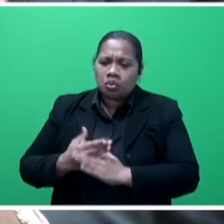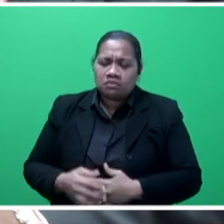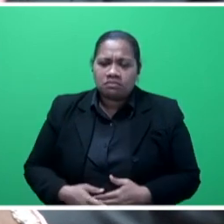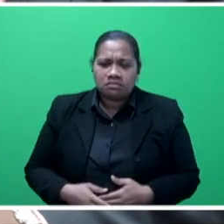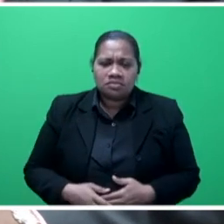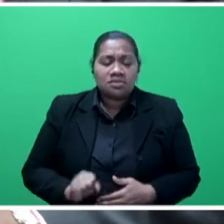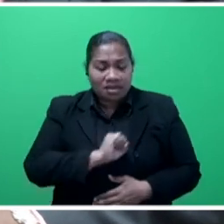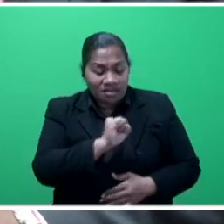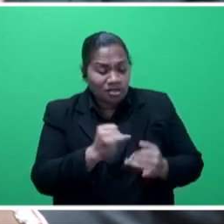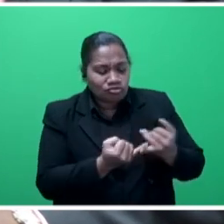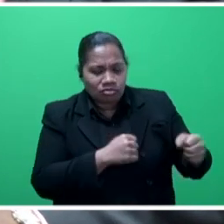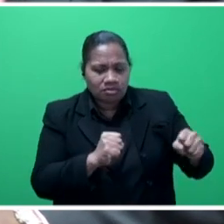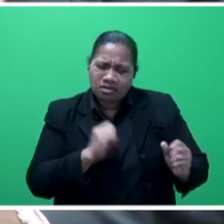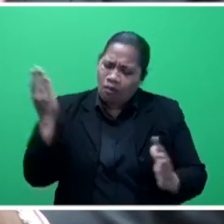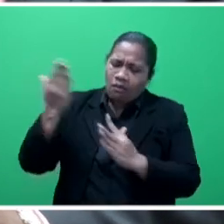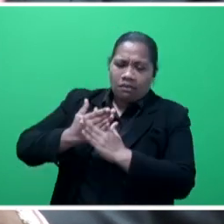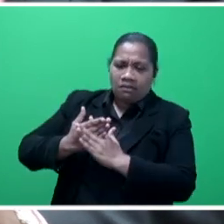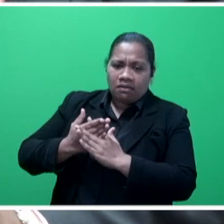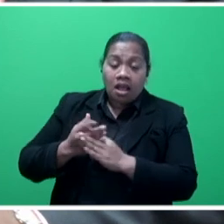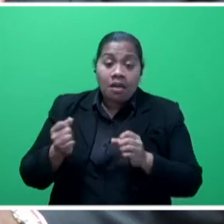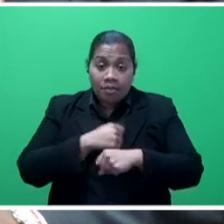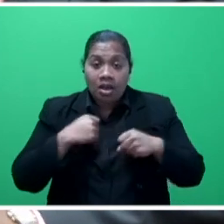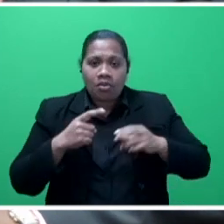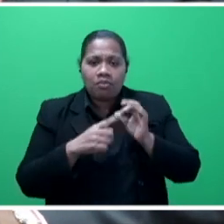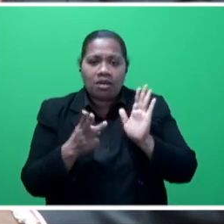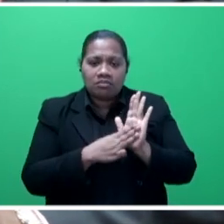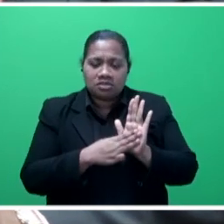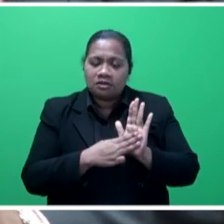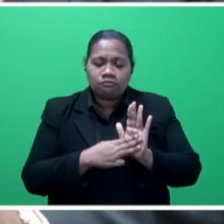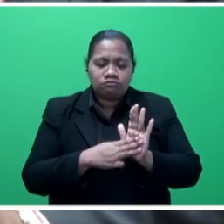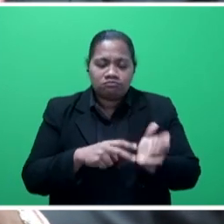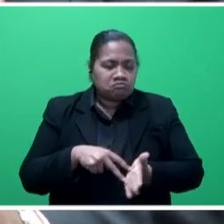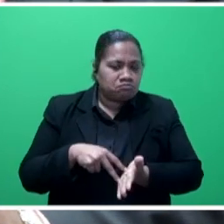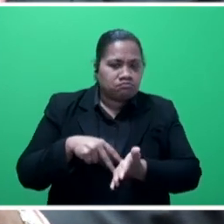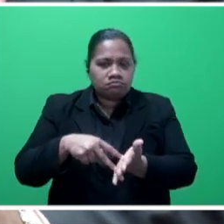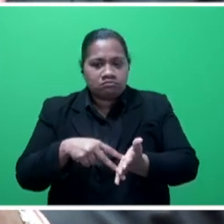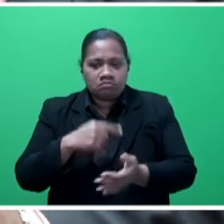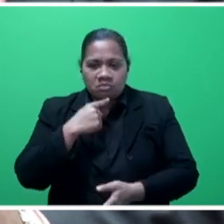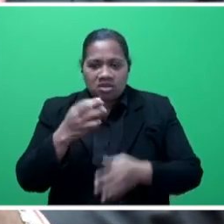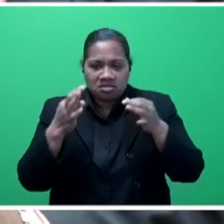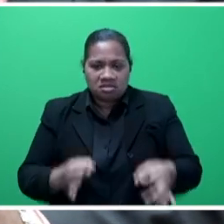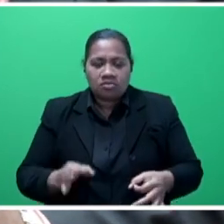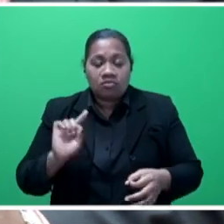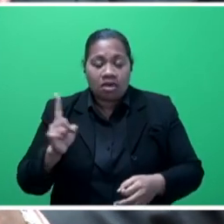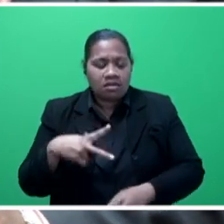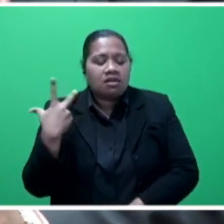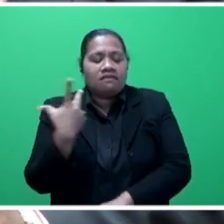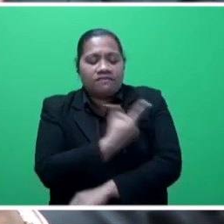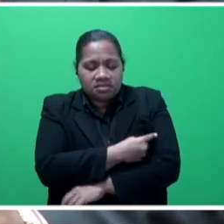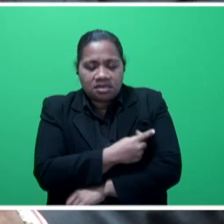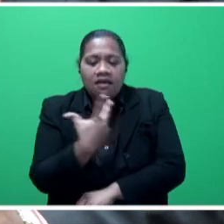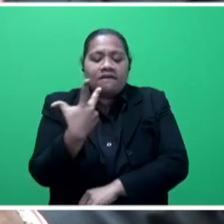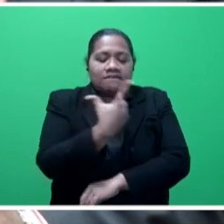country. Whereas our Prime Minister stood firm, and the decision was to vaccinate, vaccinate, and vaccinate. And that's